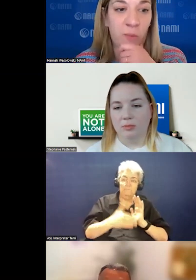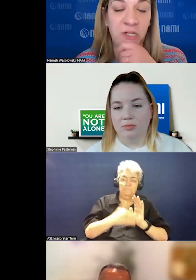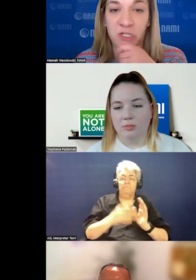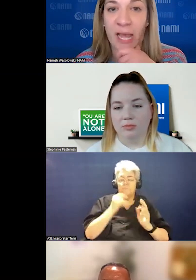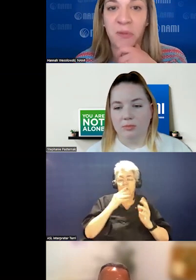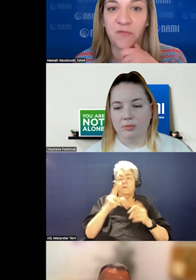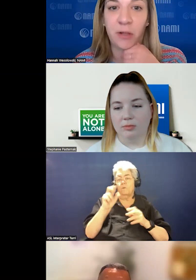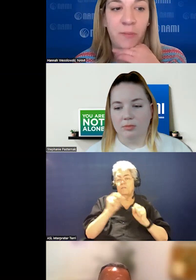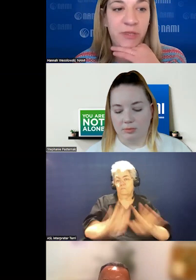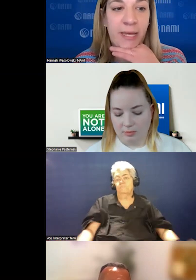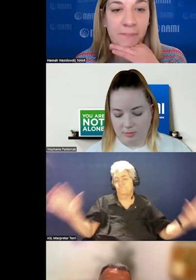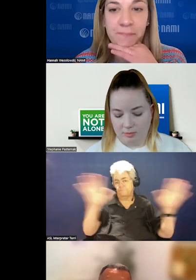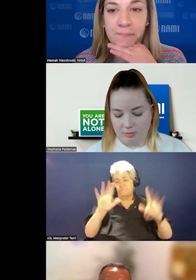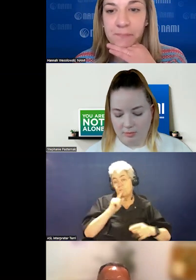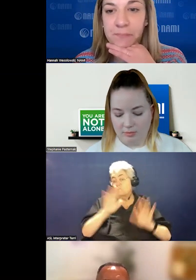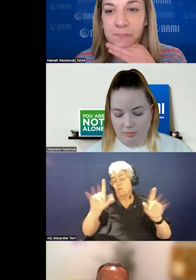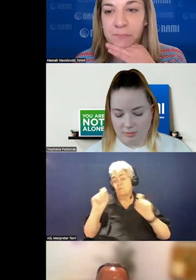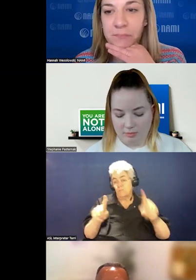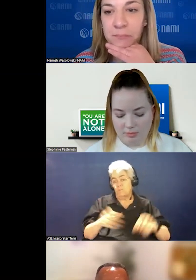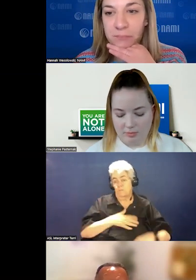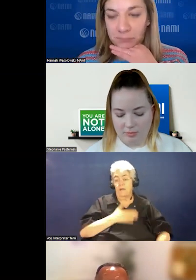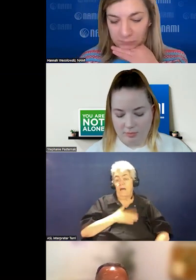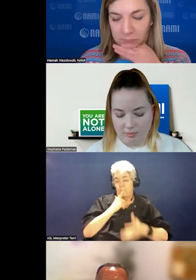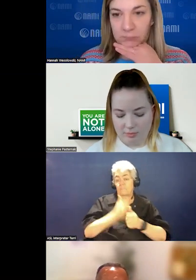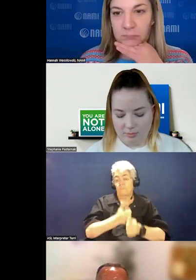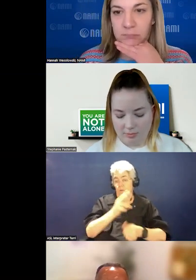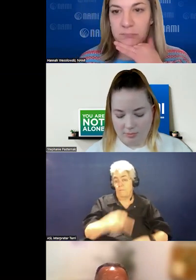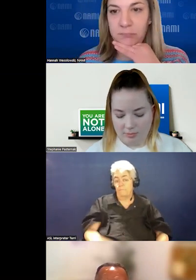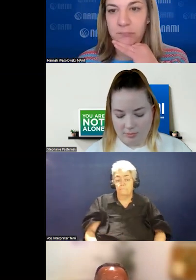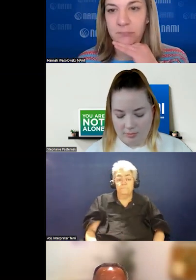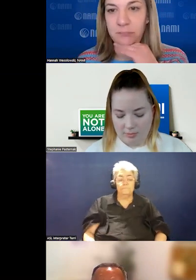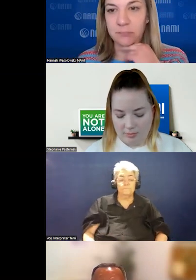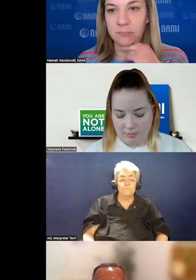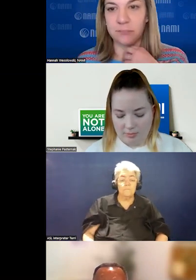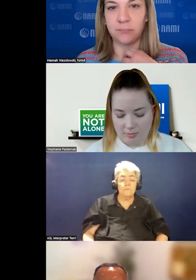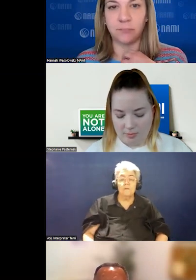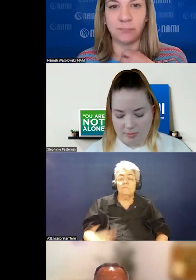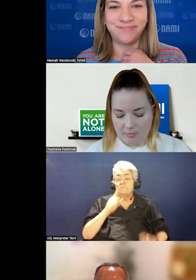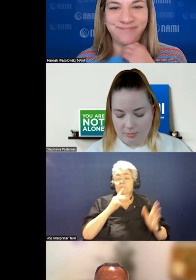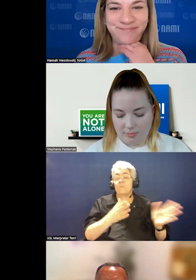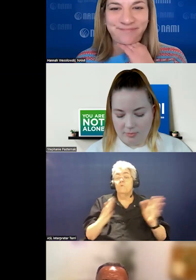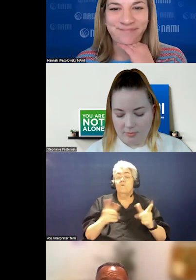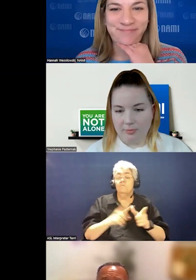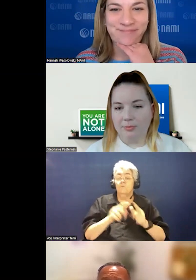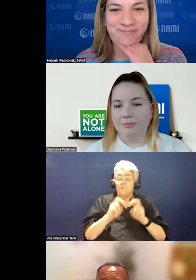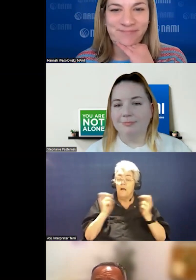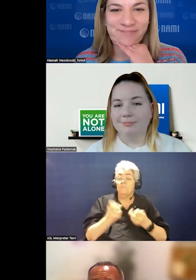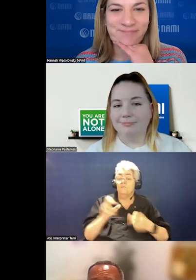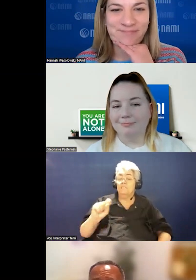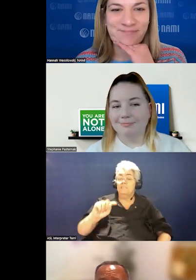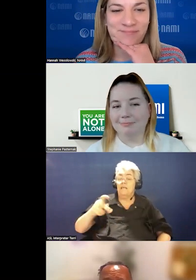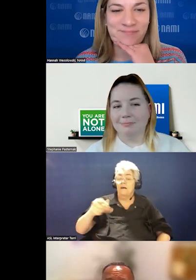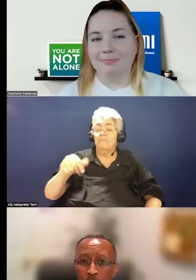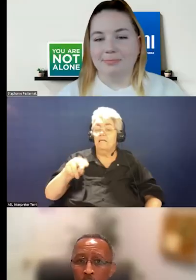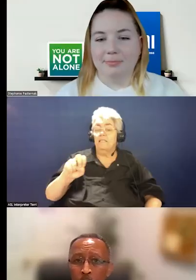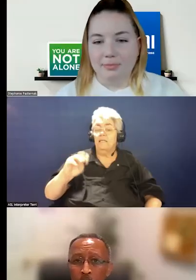it's a great question. Happy to follow up with that. Thank you. Thank you. I'm going to move to the roundtable now. We have Stephanie Mitchell-Hughes with us,